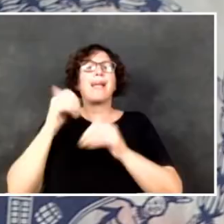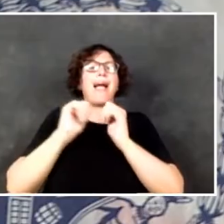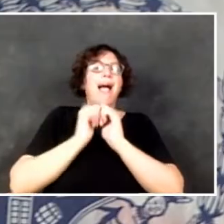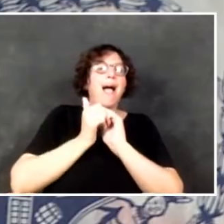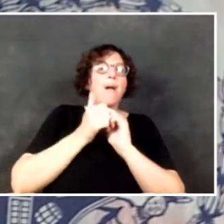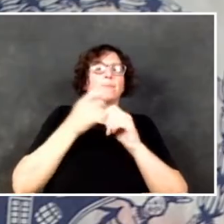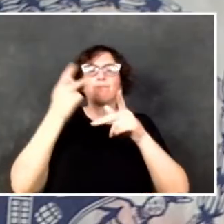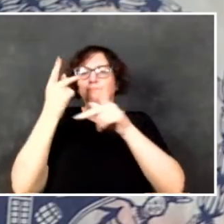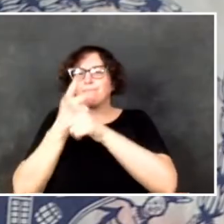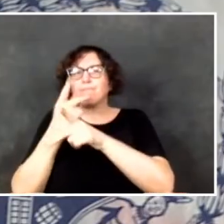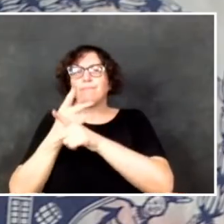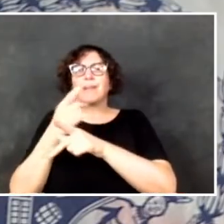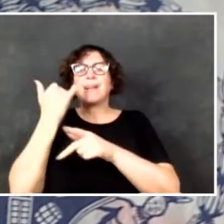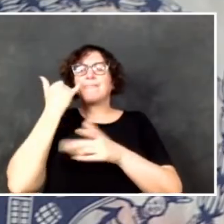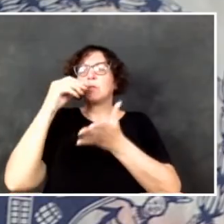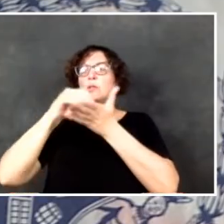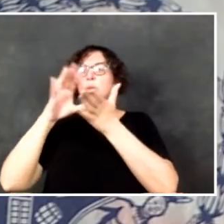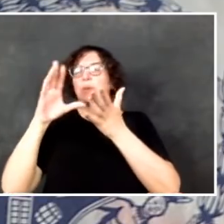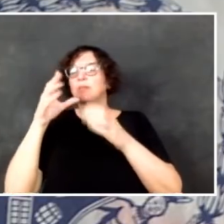this?